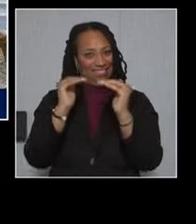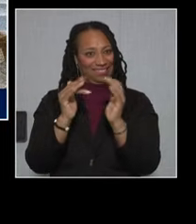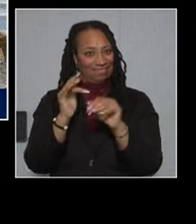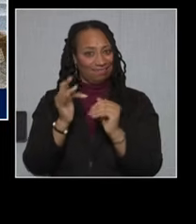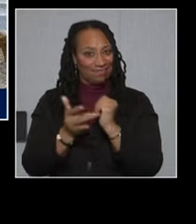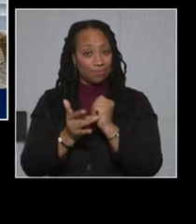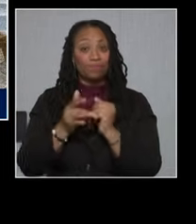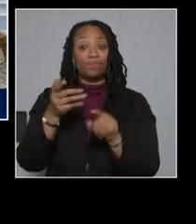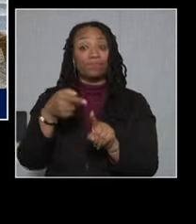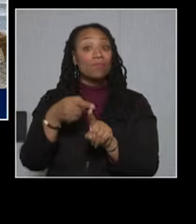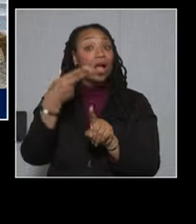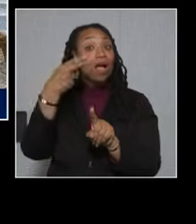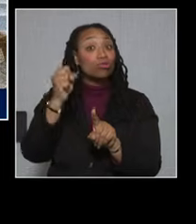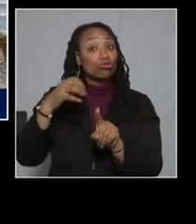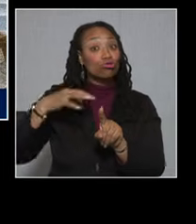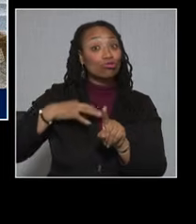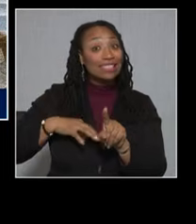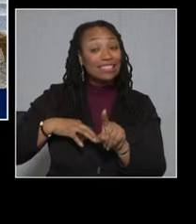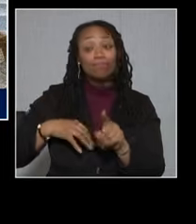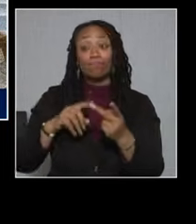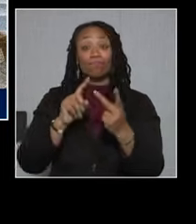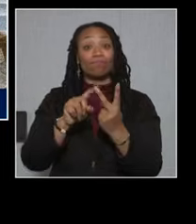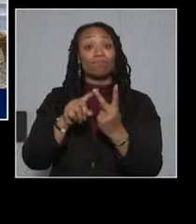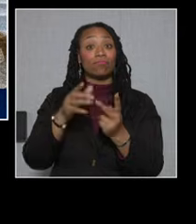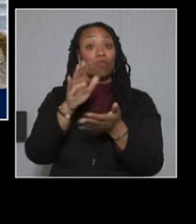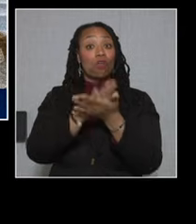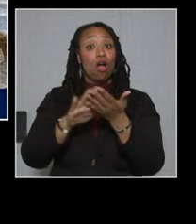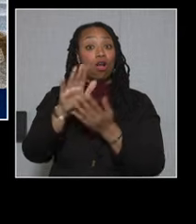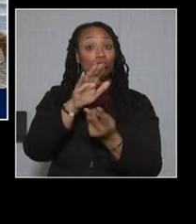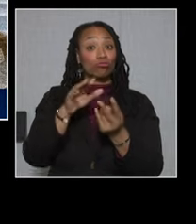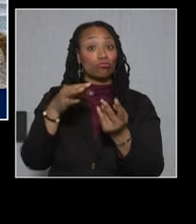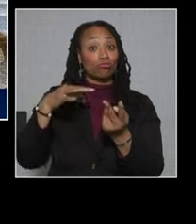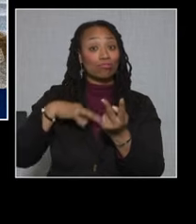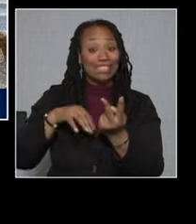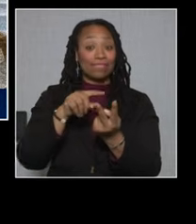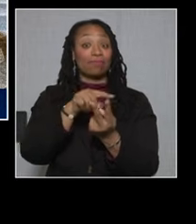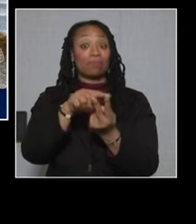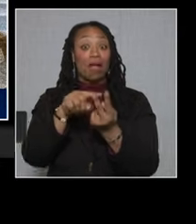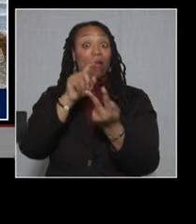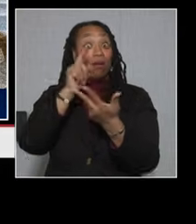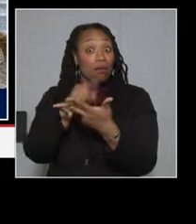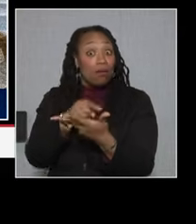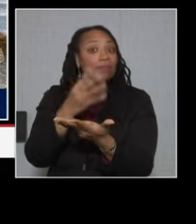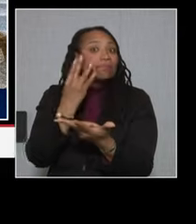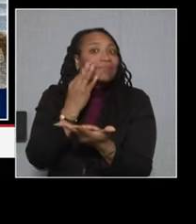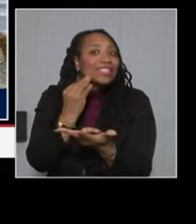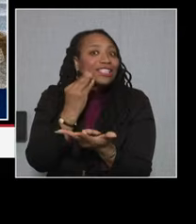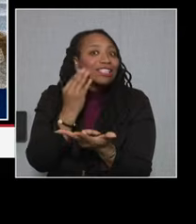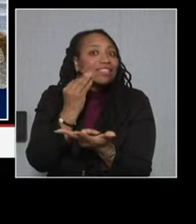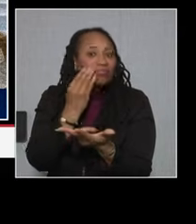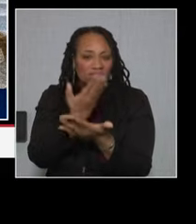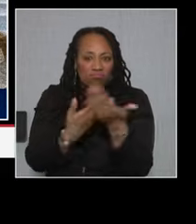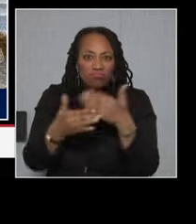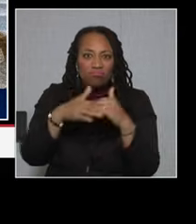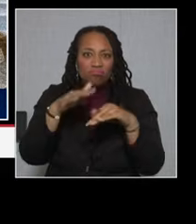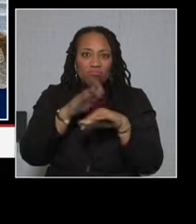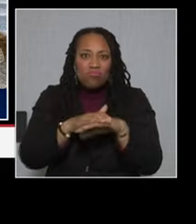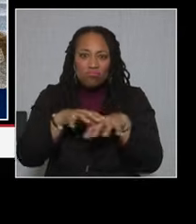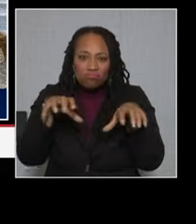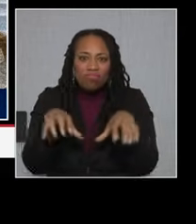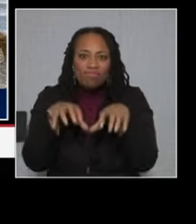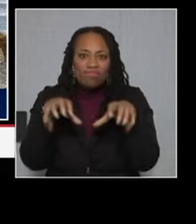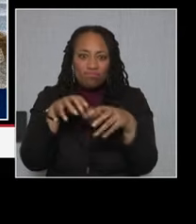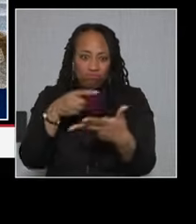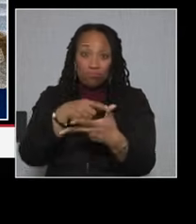This mirrors an Advanced Technical Center that we opened a few years ago in Ward 5, where we have seen young people accumulate thousands of